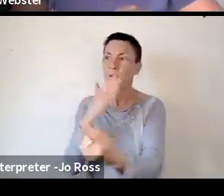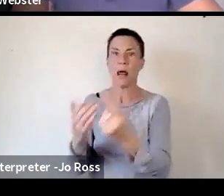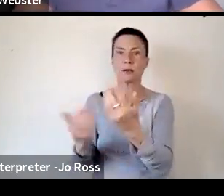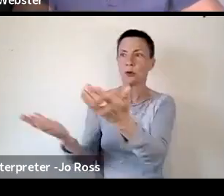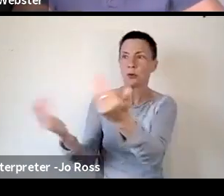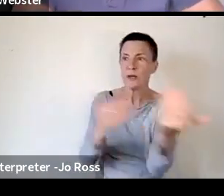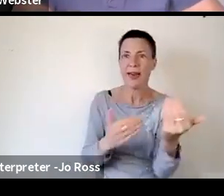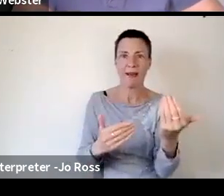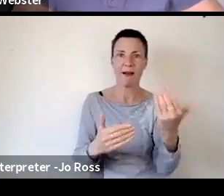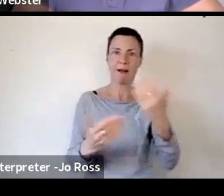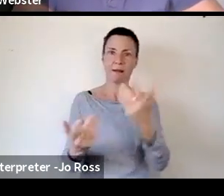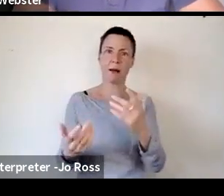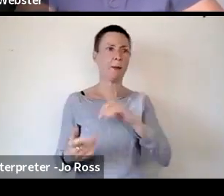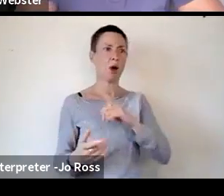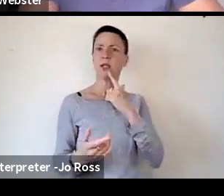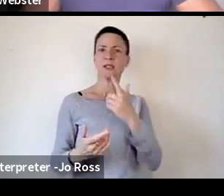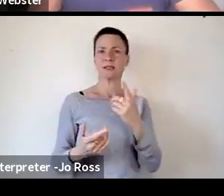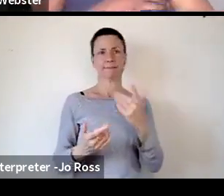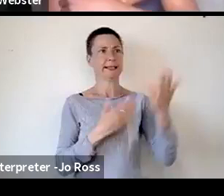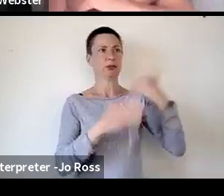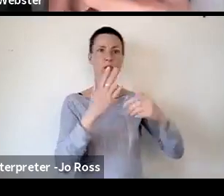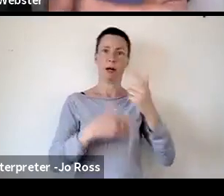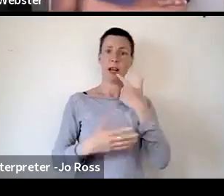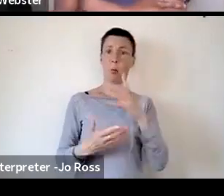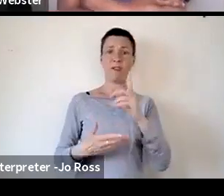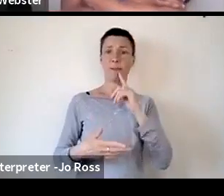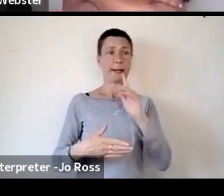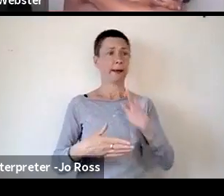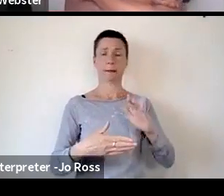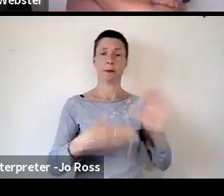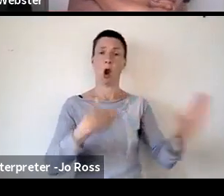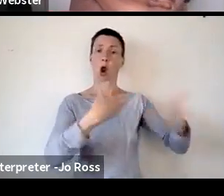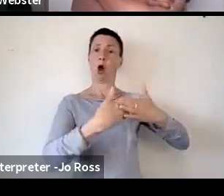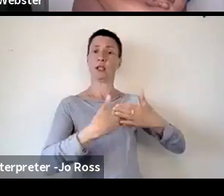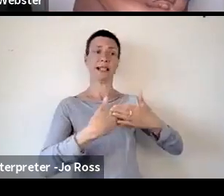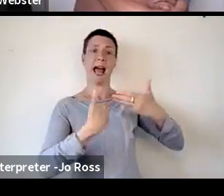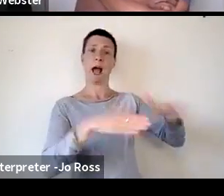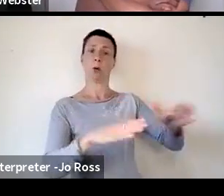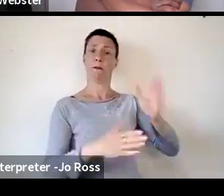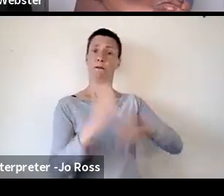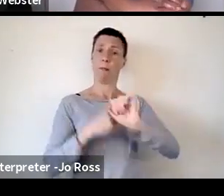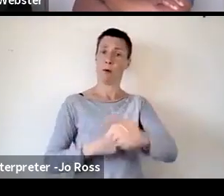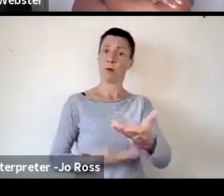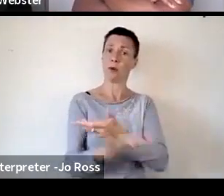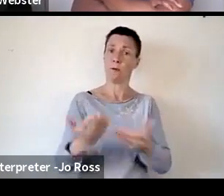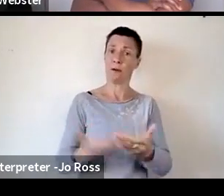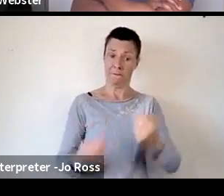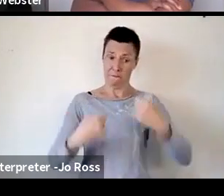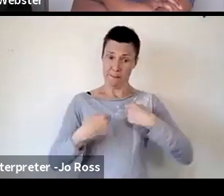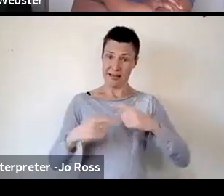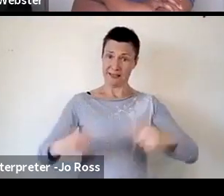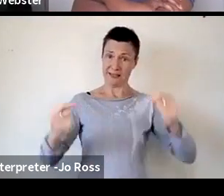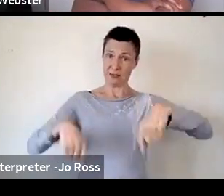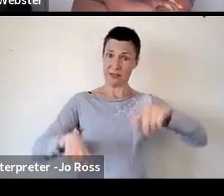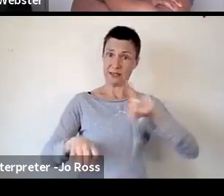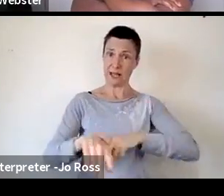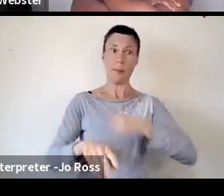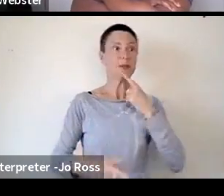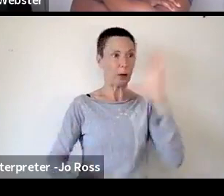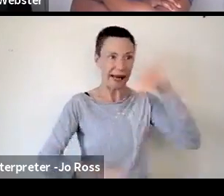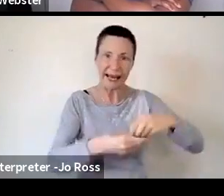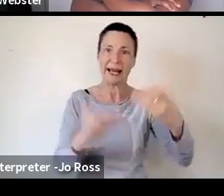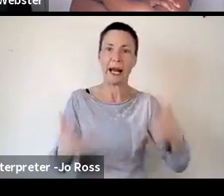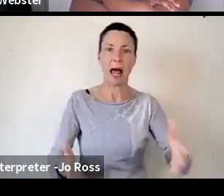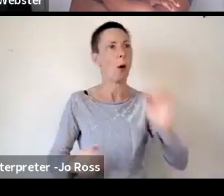because historically we're locked out of those conversations. And I think for me, the difference this time is that we're there and we're holding